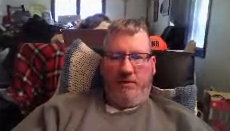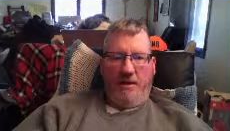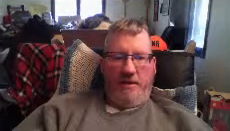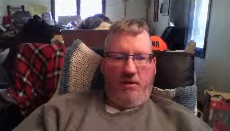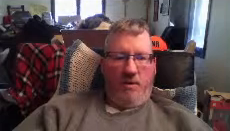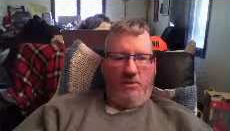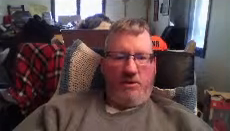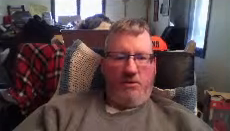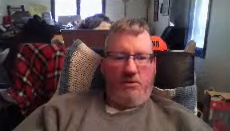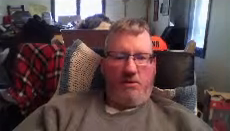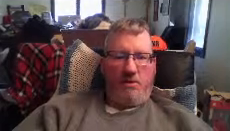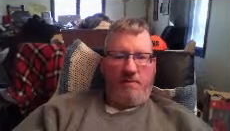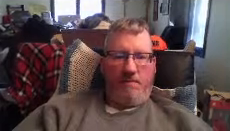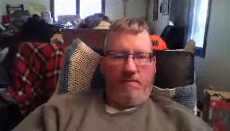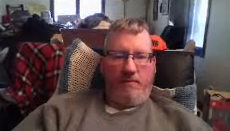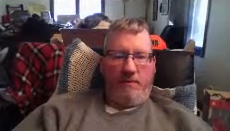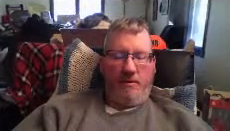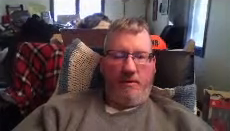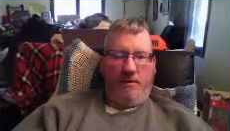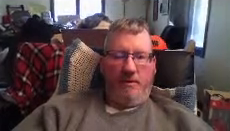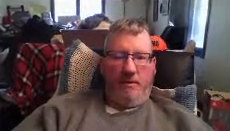We'll take any questions